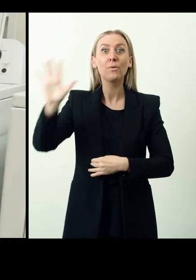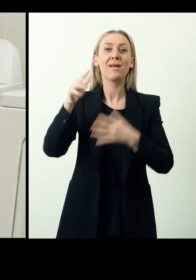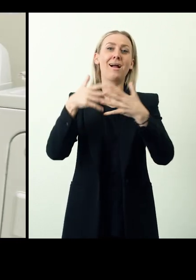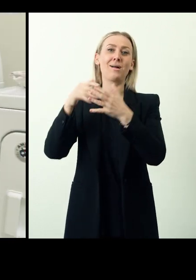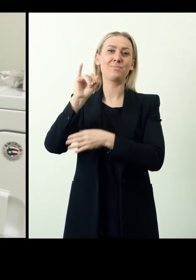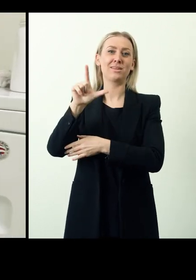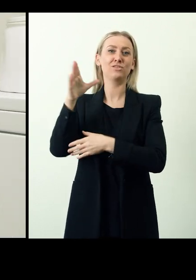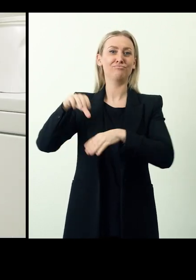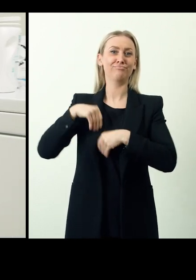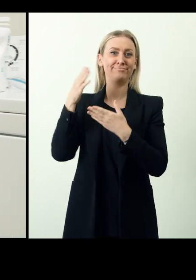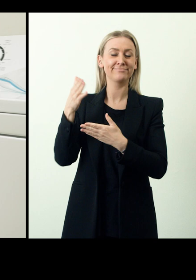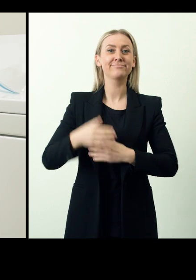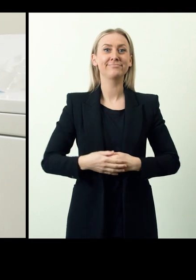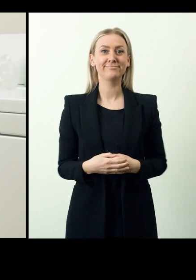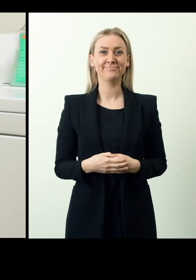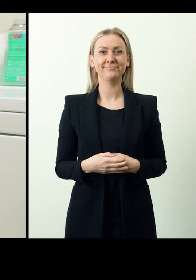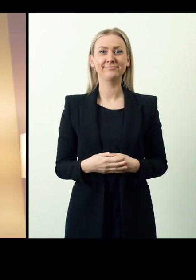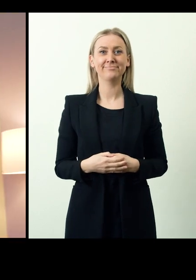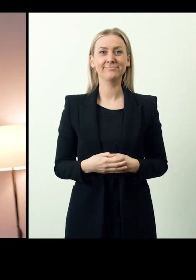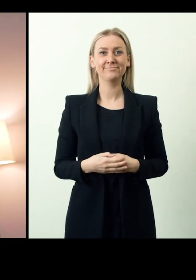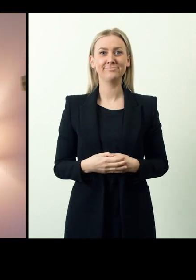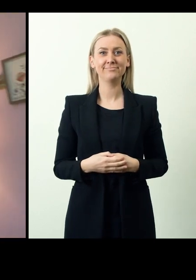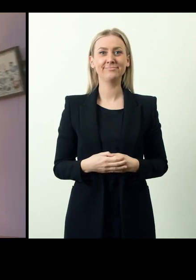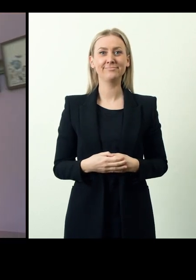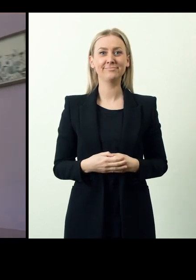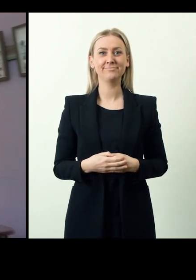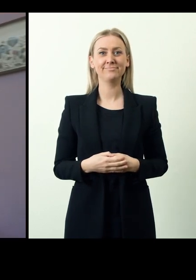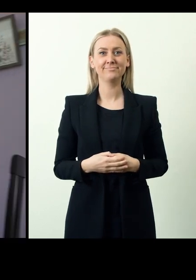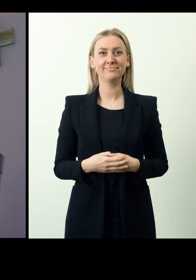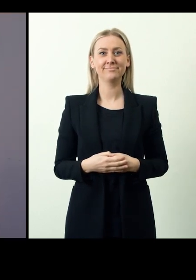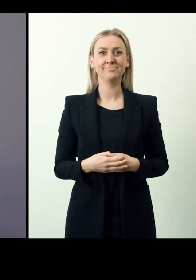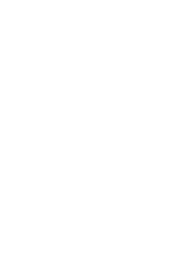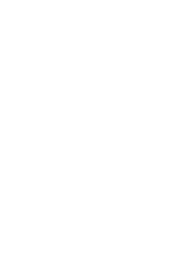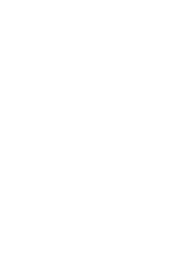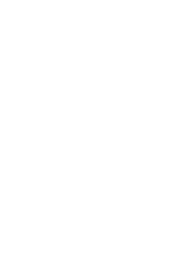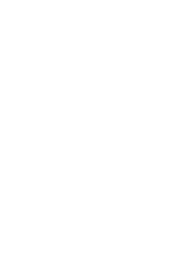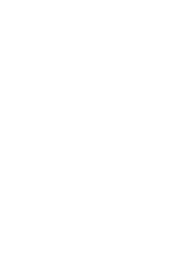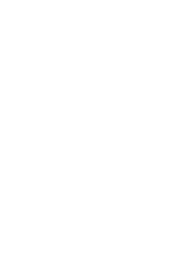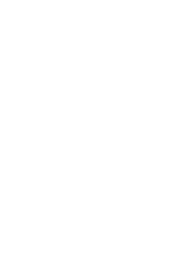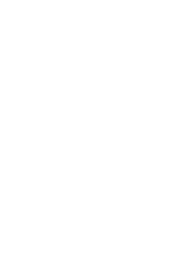increased to 1,000 by mid-2022, and the model has been adopted across the state of Illinois.